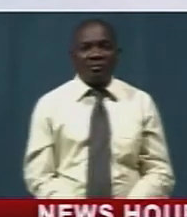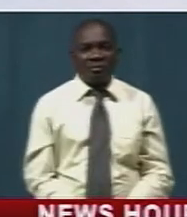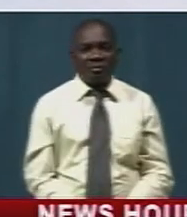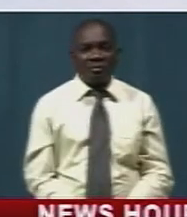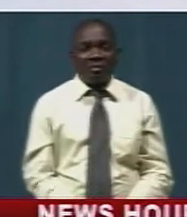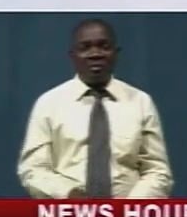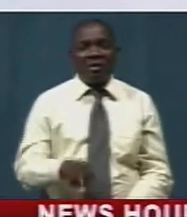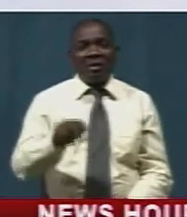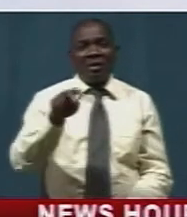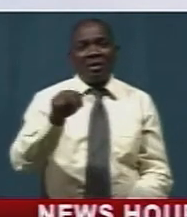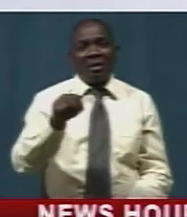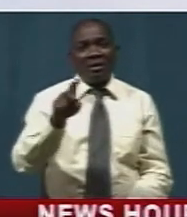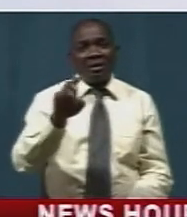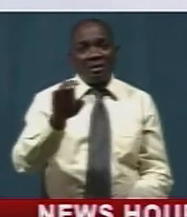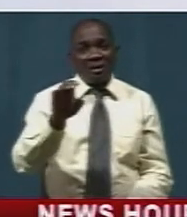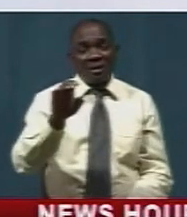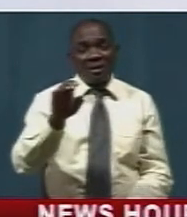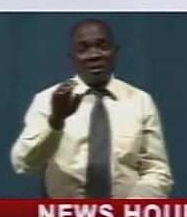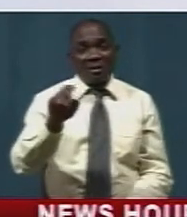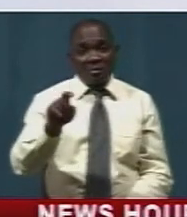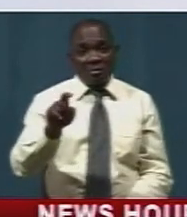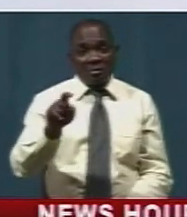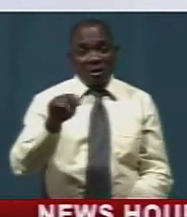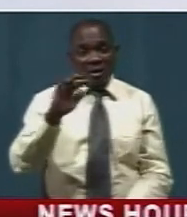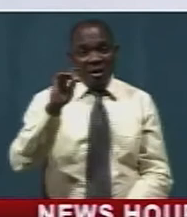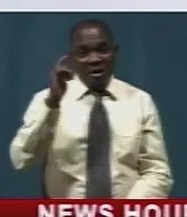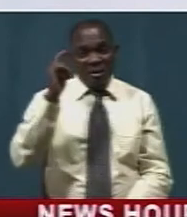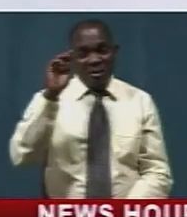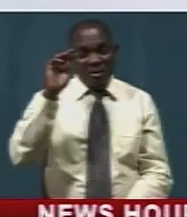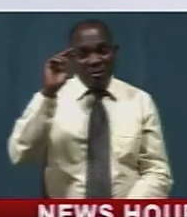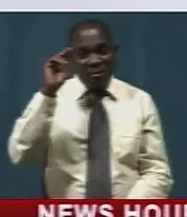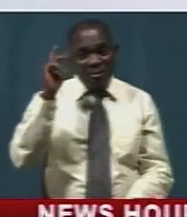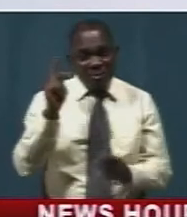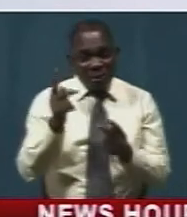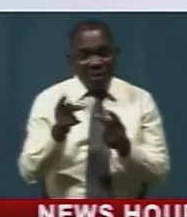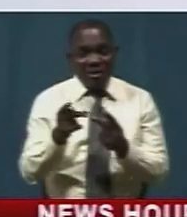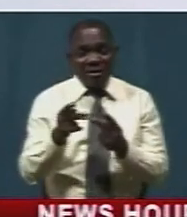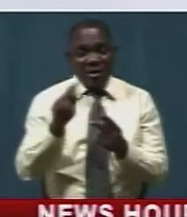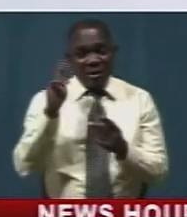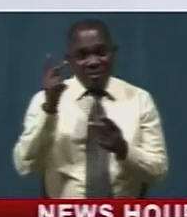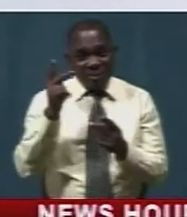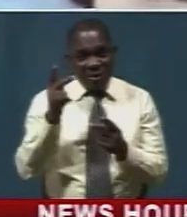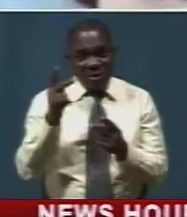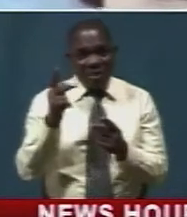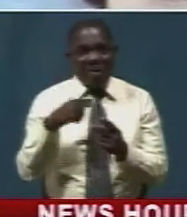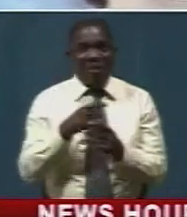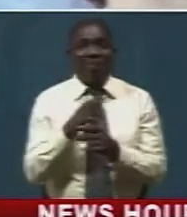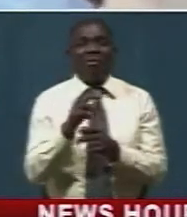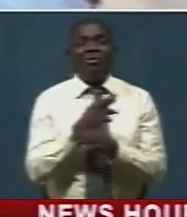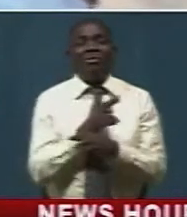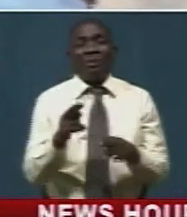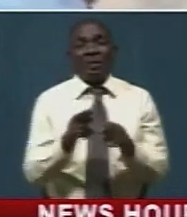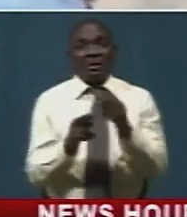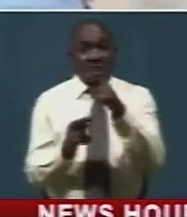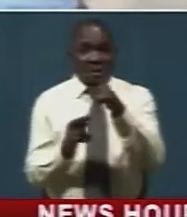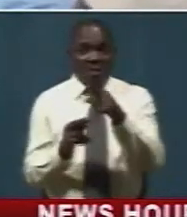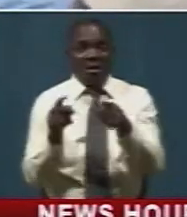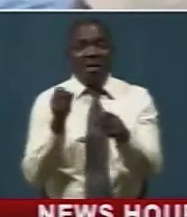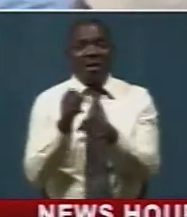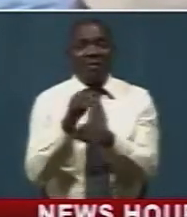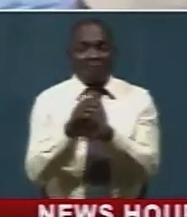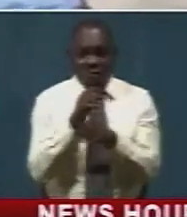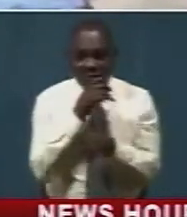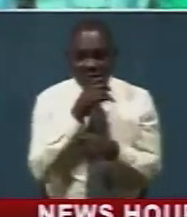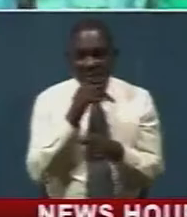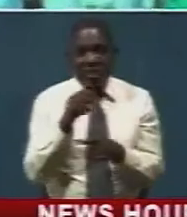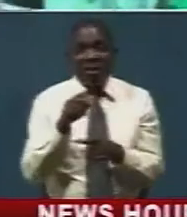because NDC is a party that midwifed the fourth Republican democracy. Mr. John Mahama and his